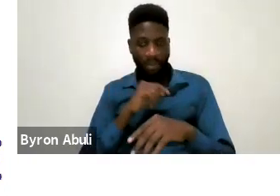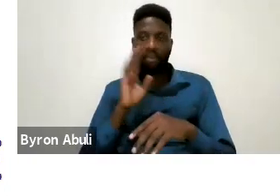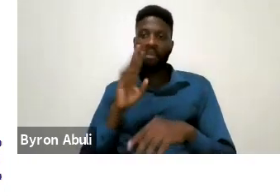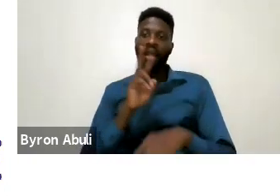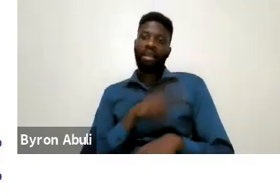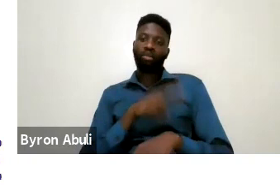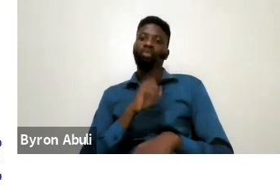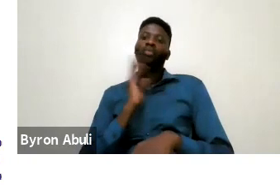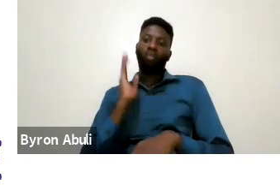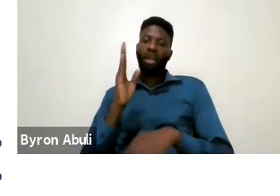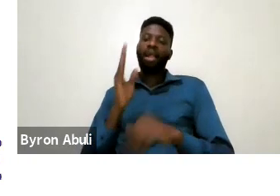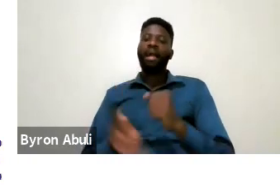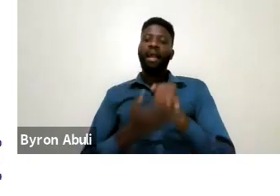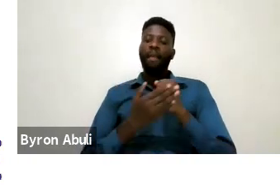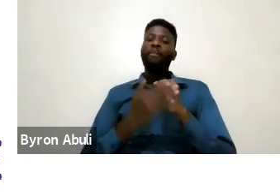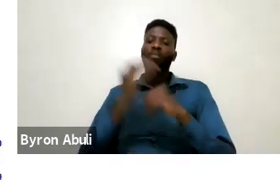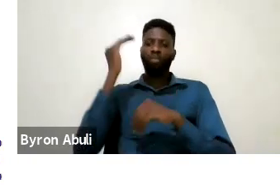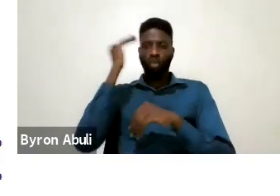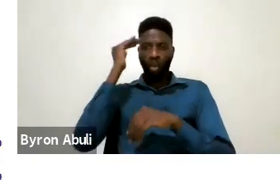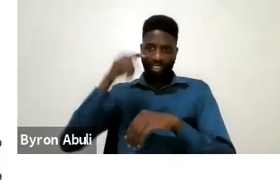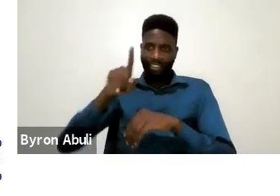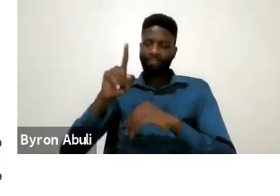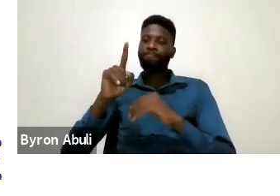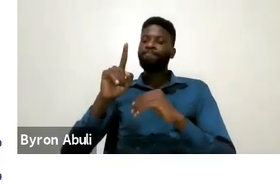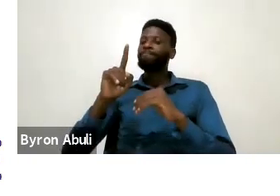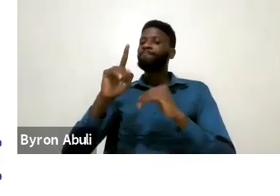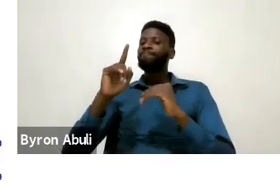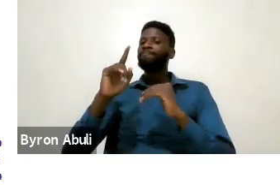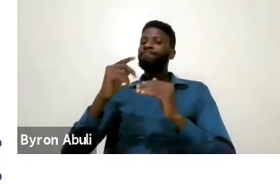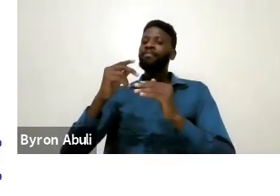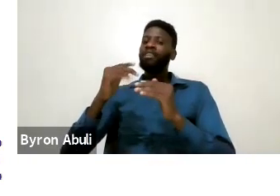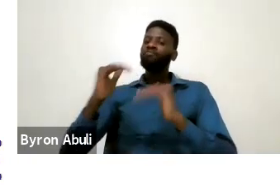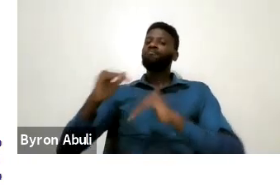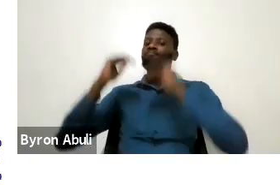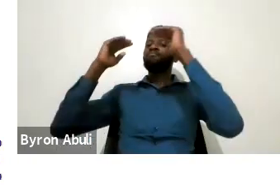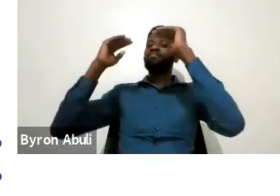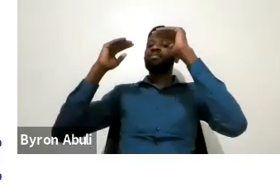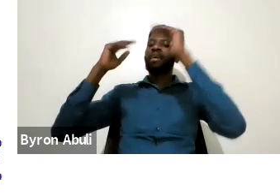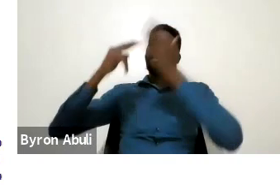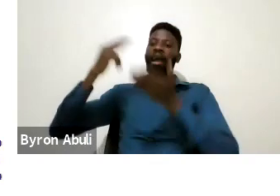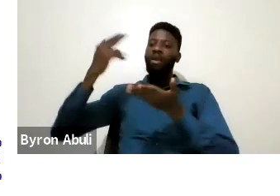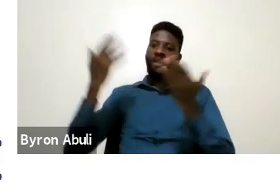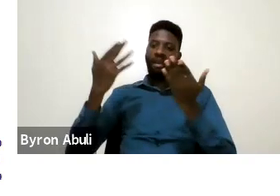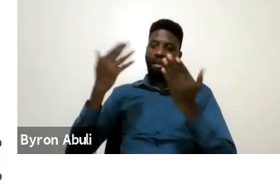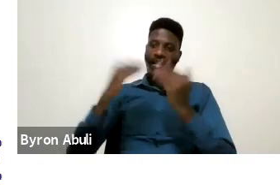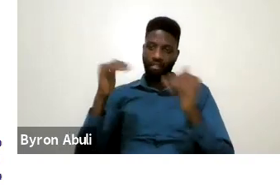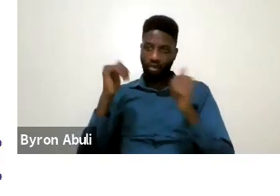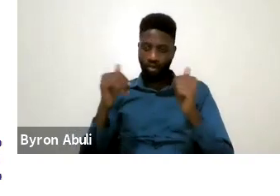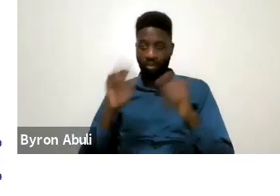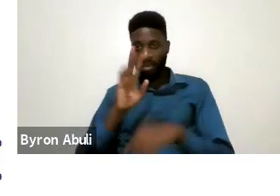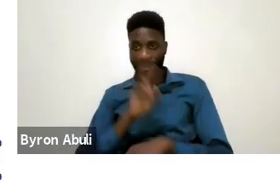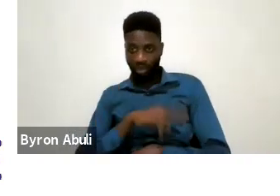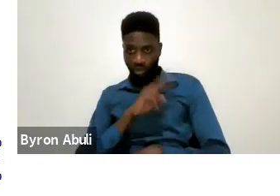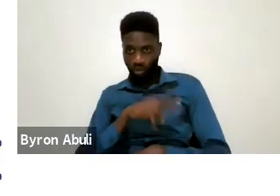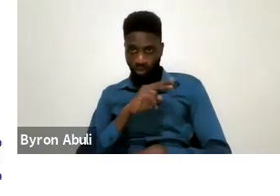determine your altitude. So basically it means the attitude you have towards work or your situation, any